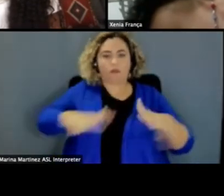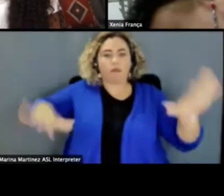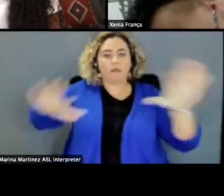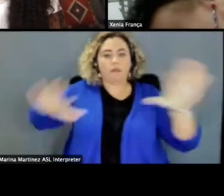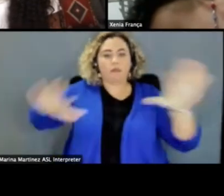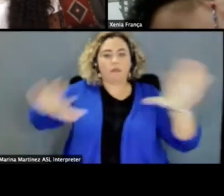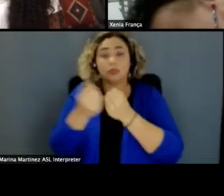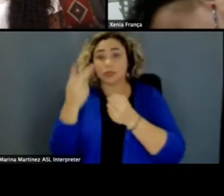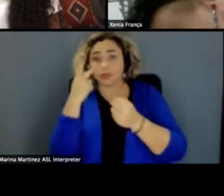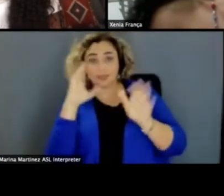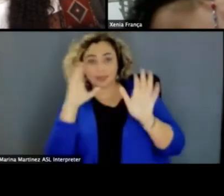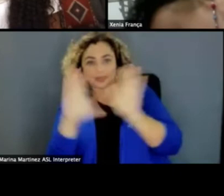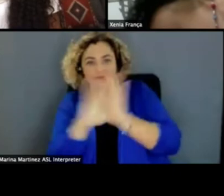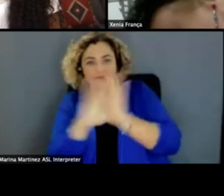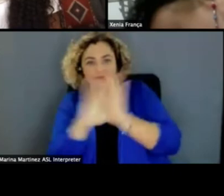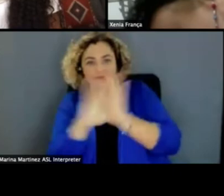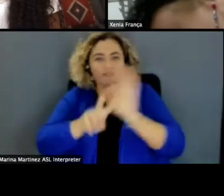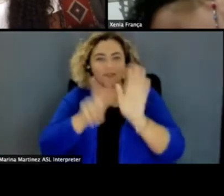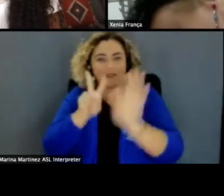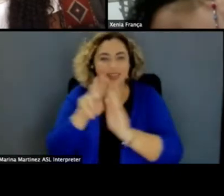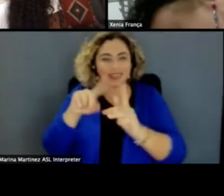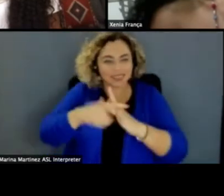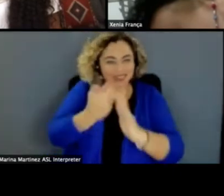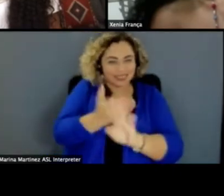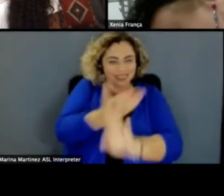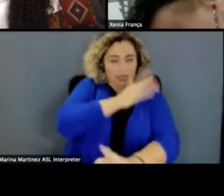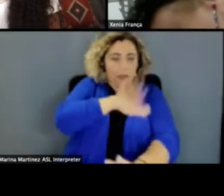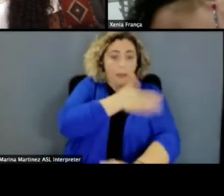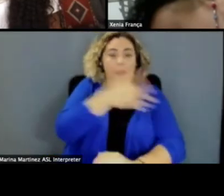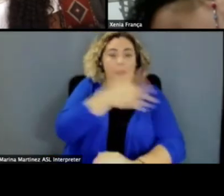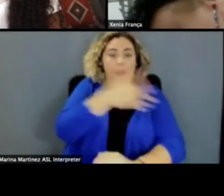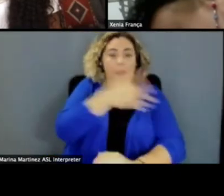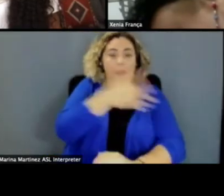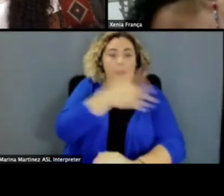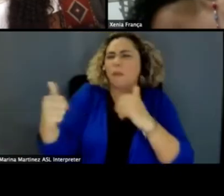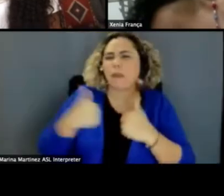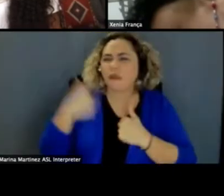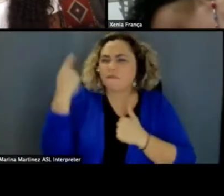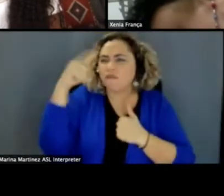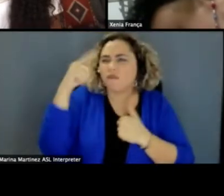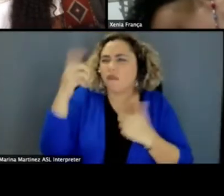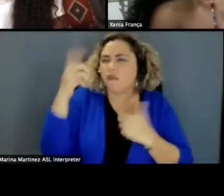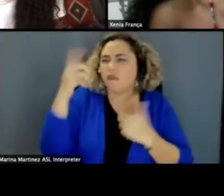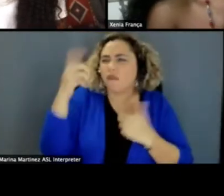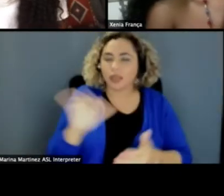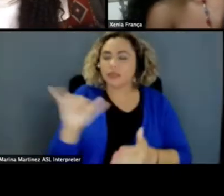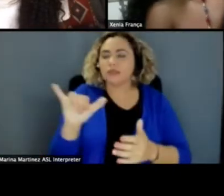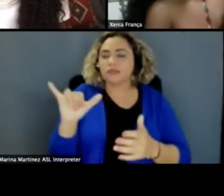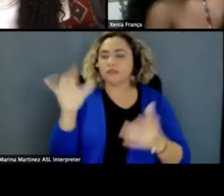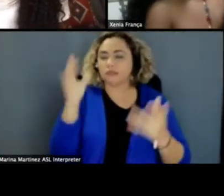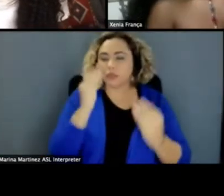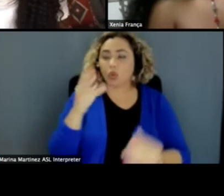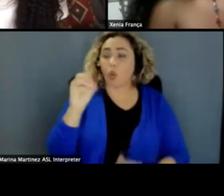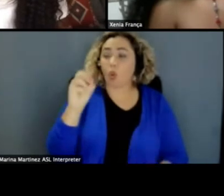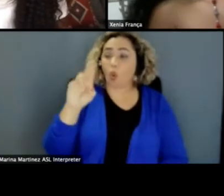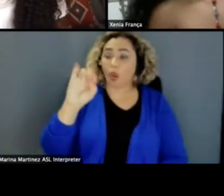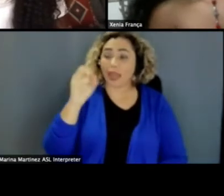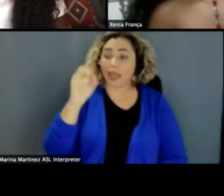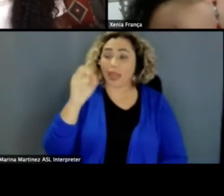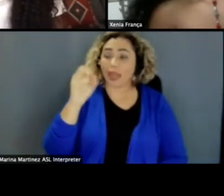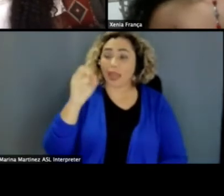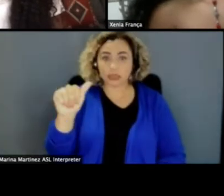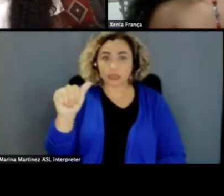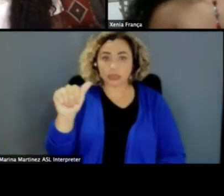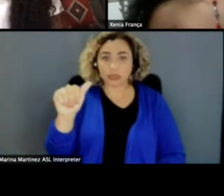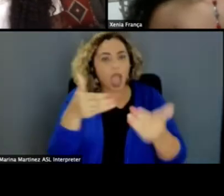clip that was shown in the beginning, Pra Que Me Chamas, Why Do You Call Me? That's an orisha that is actually asking